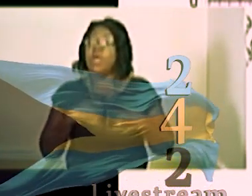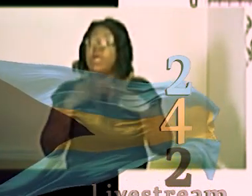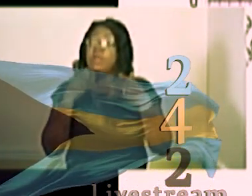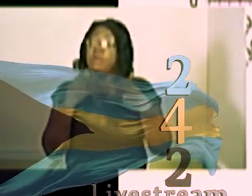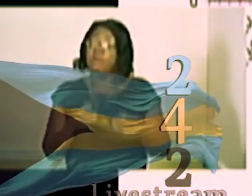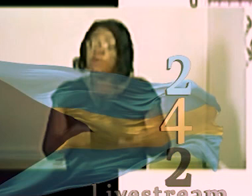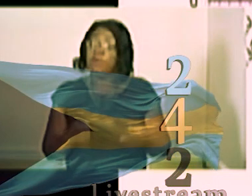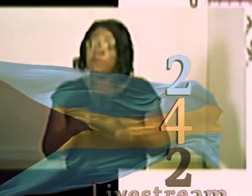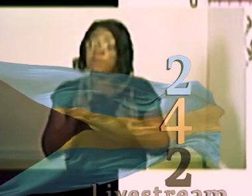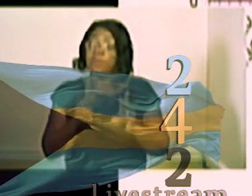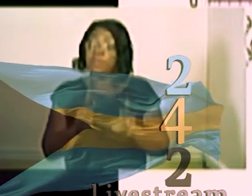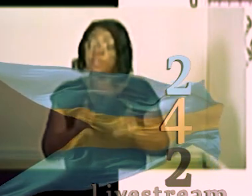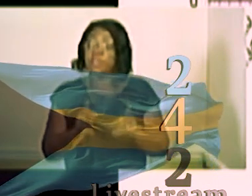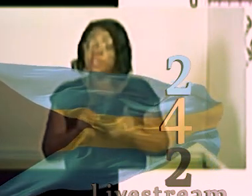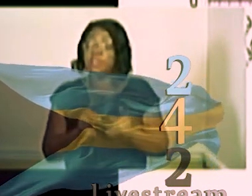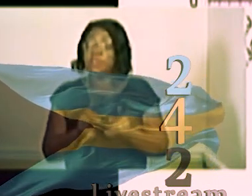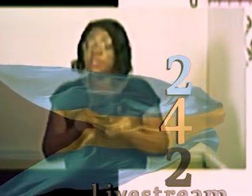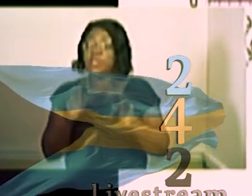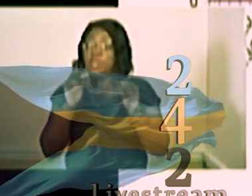of no cases.